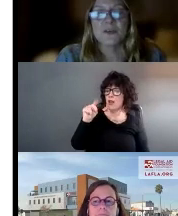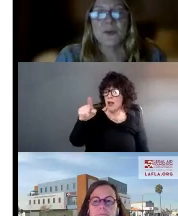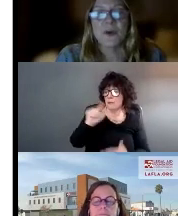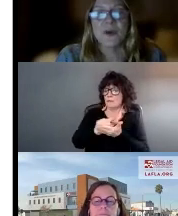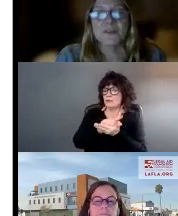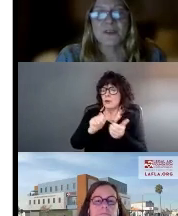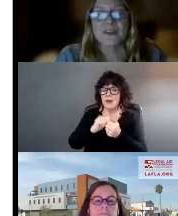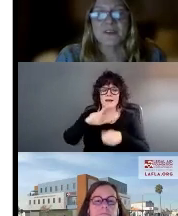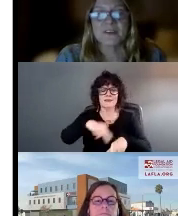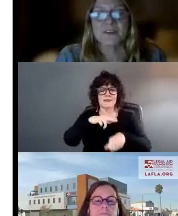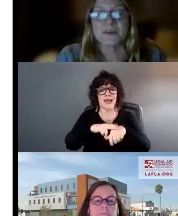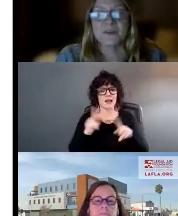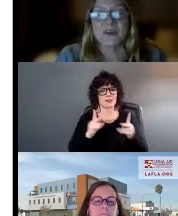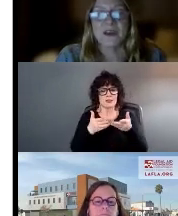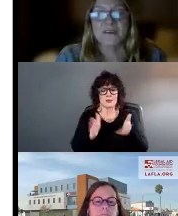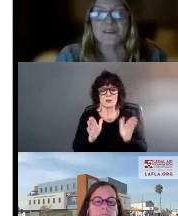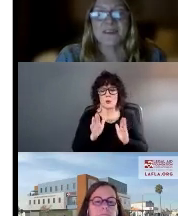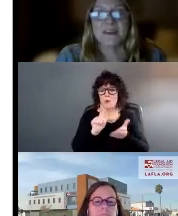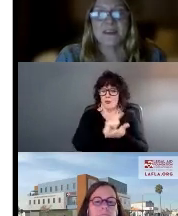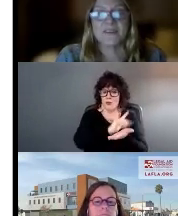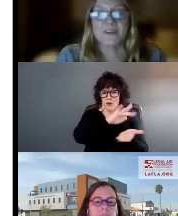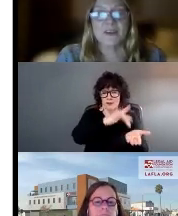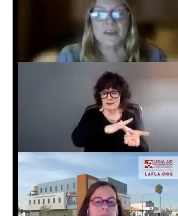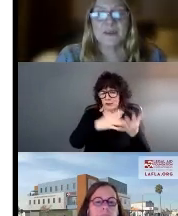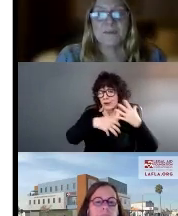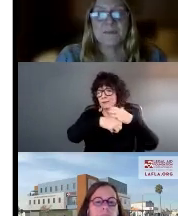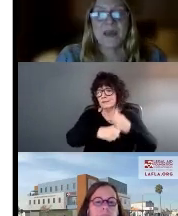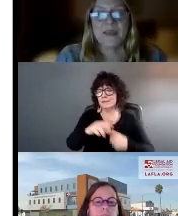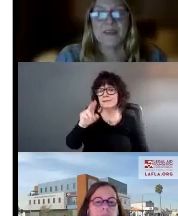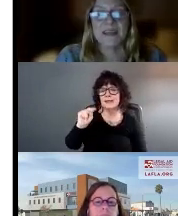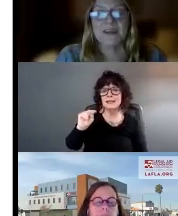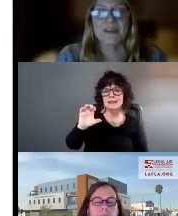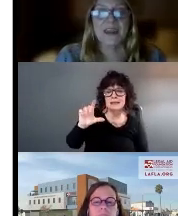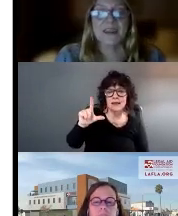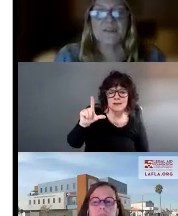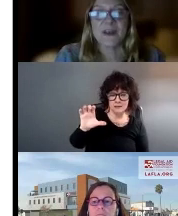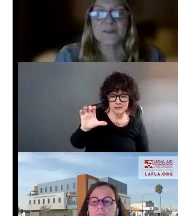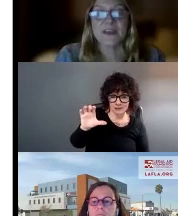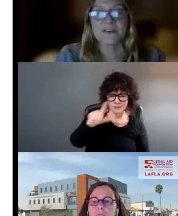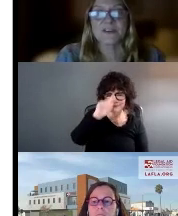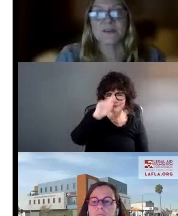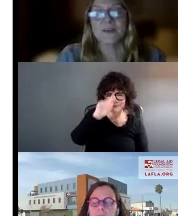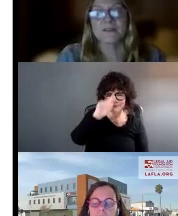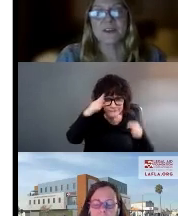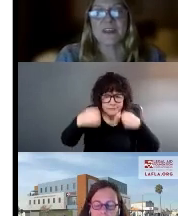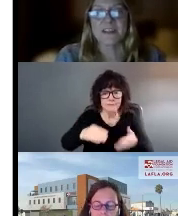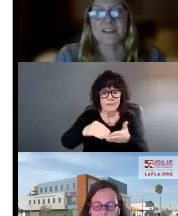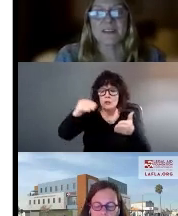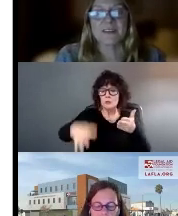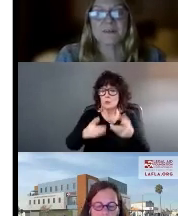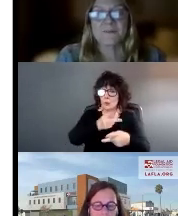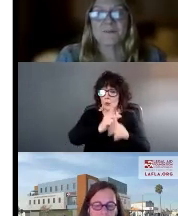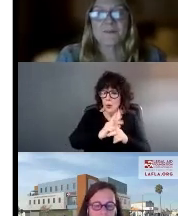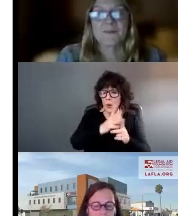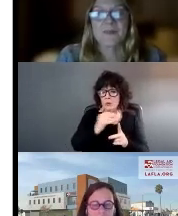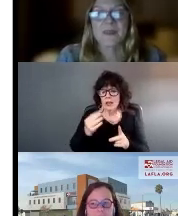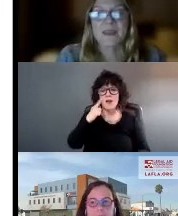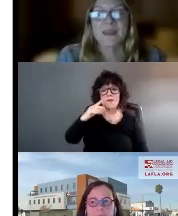She also works on these issues as a senior attorney at the Legal Aid Foundation of Los